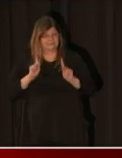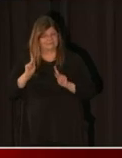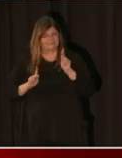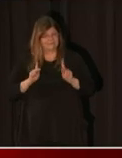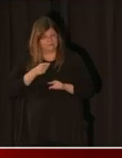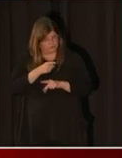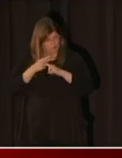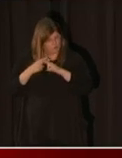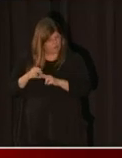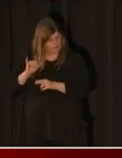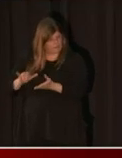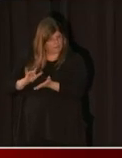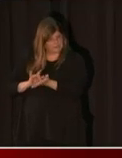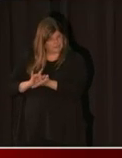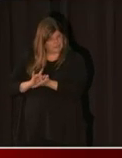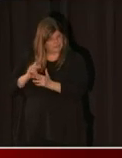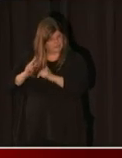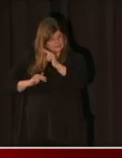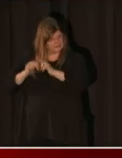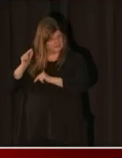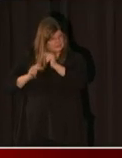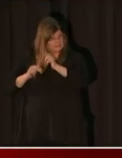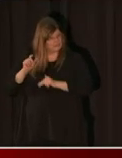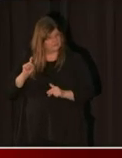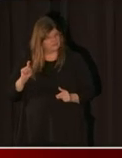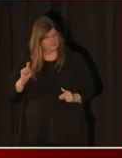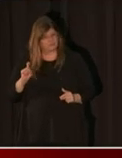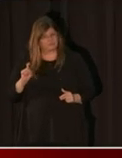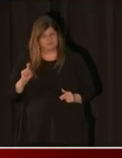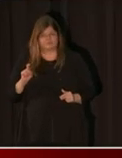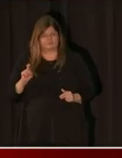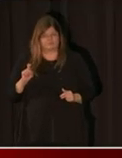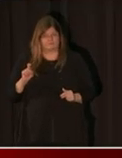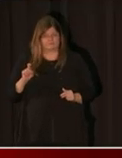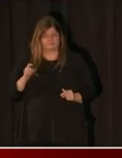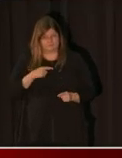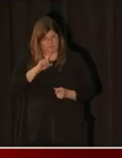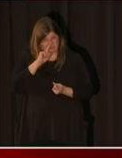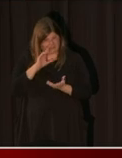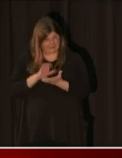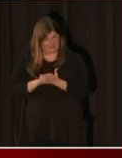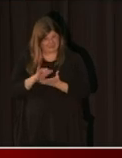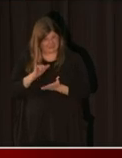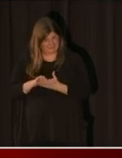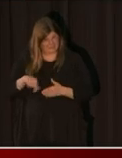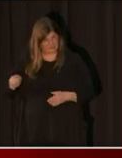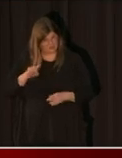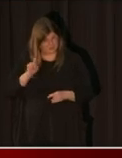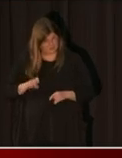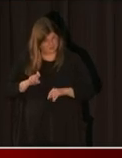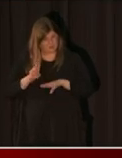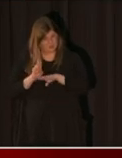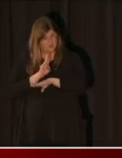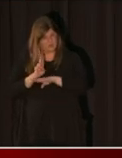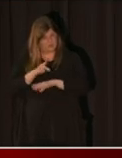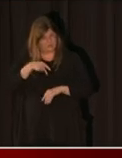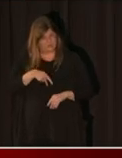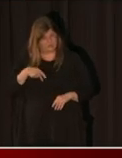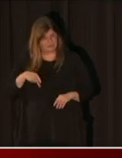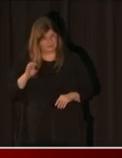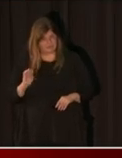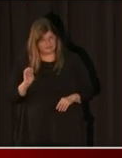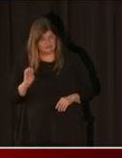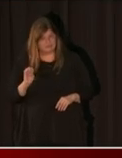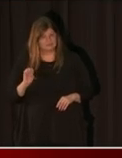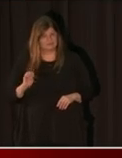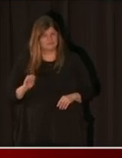you believe that they should be disposing of used PPE, soiled linens, and such as red bag